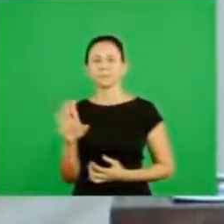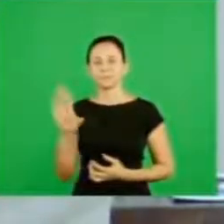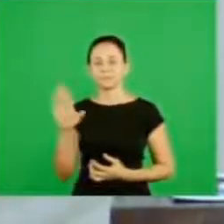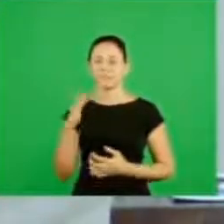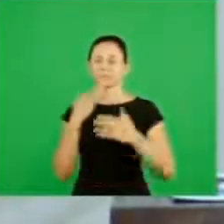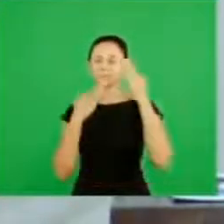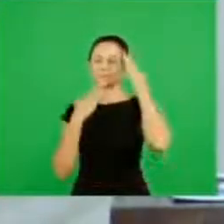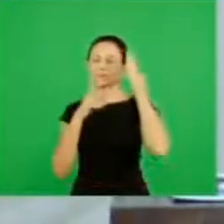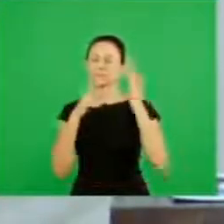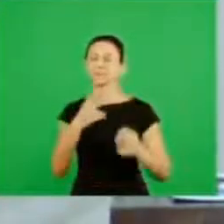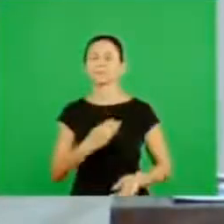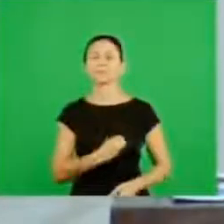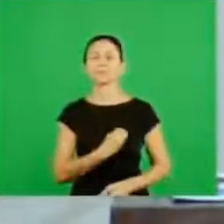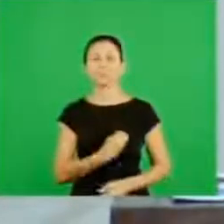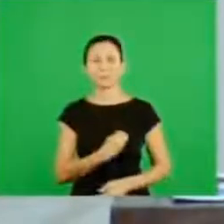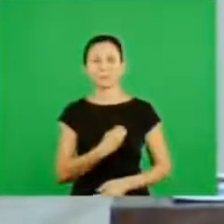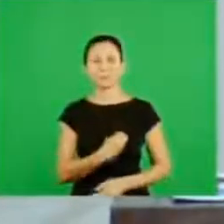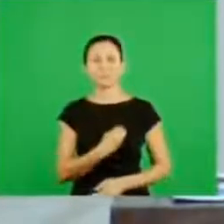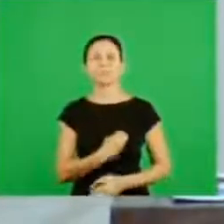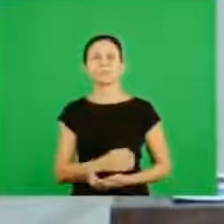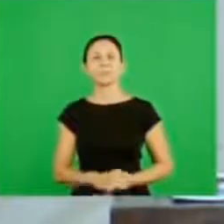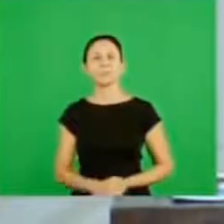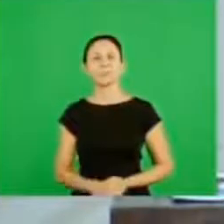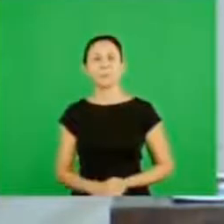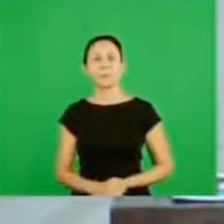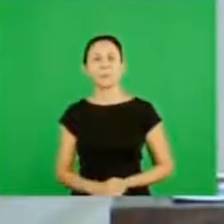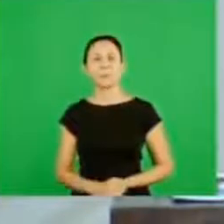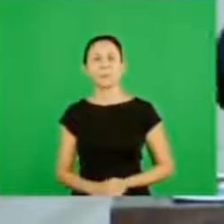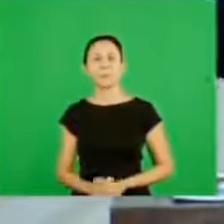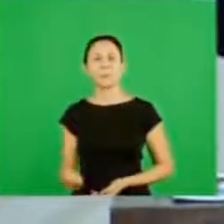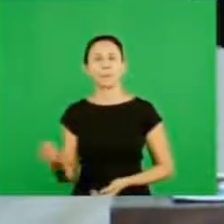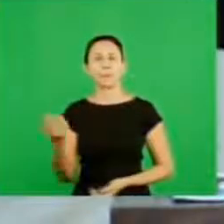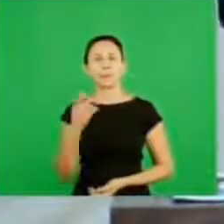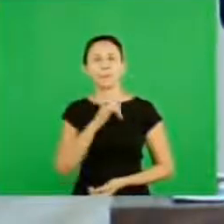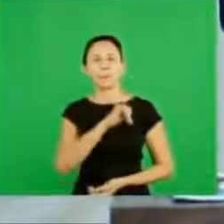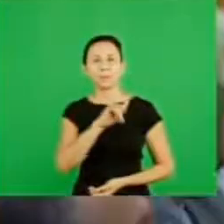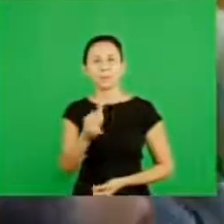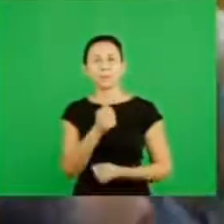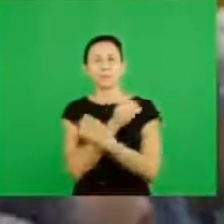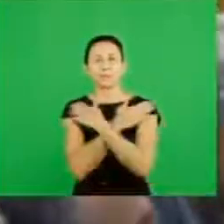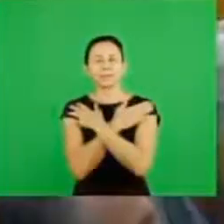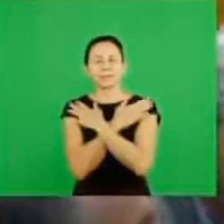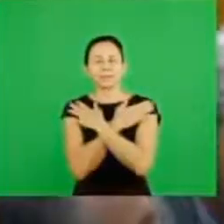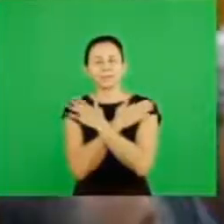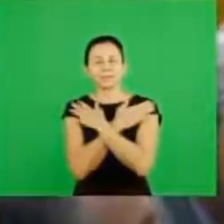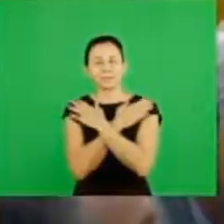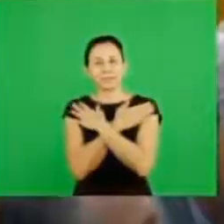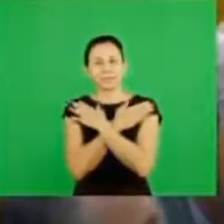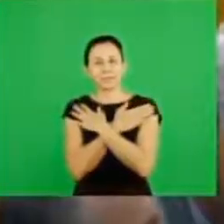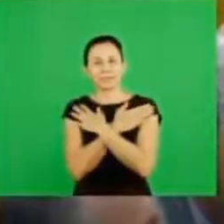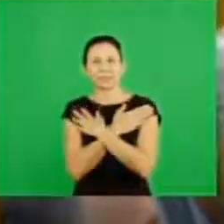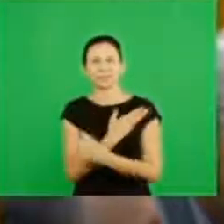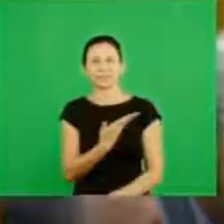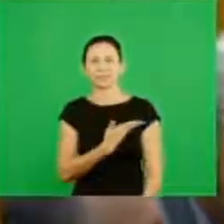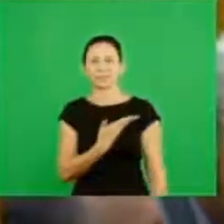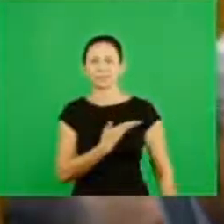his newspaper from, and you know, he's here, and we want to honor his presence and retransmit